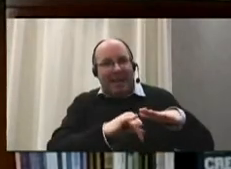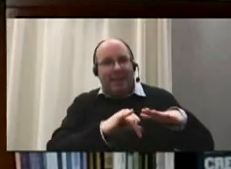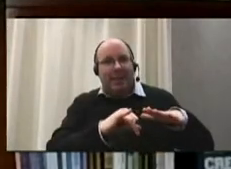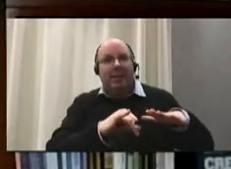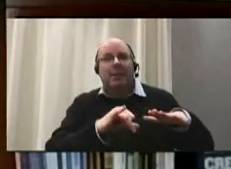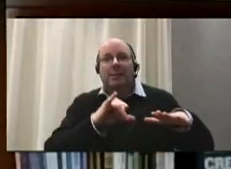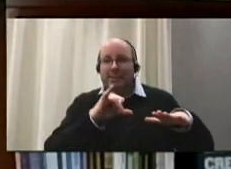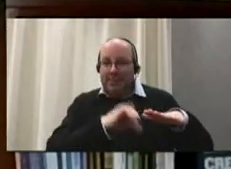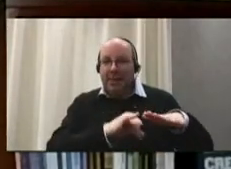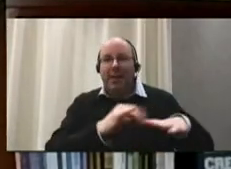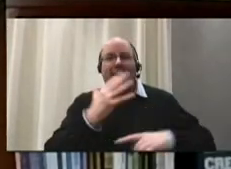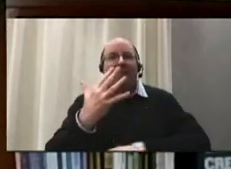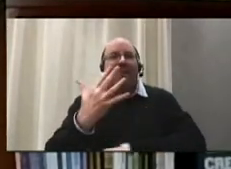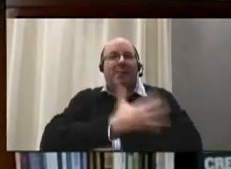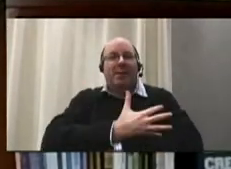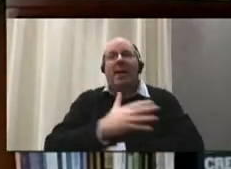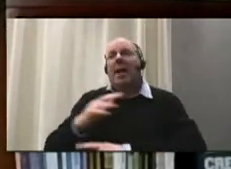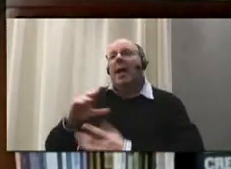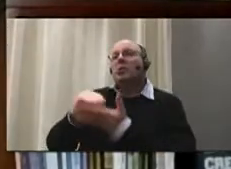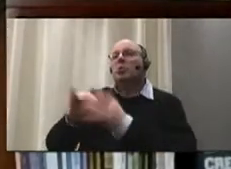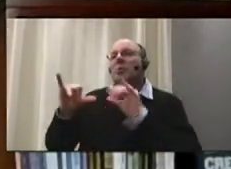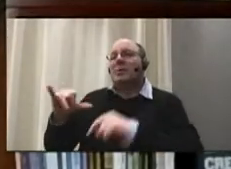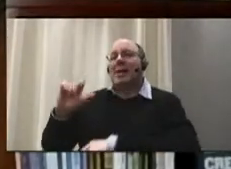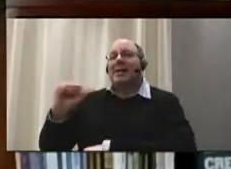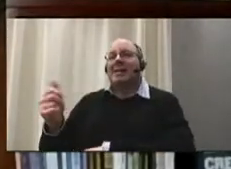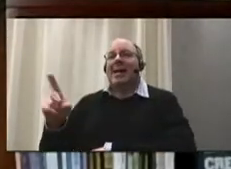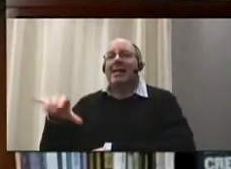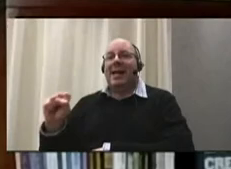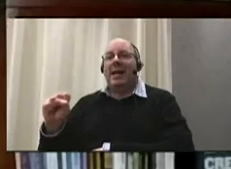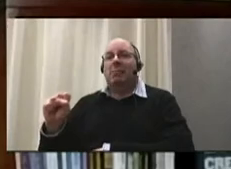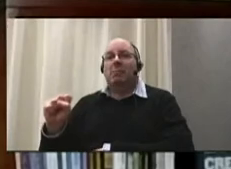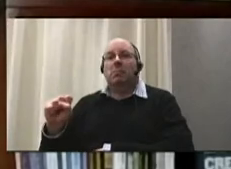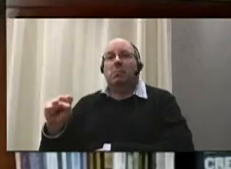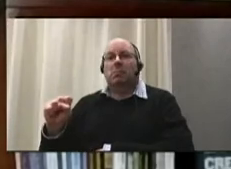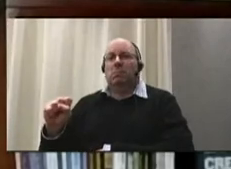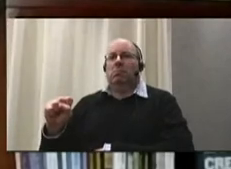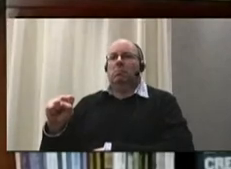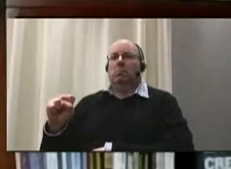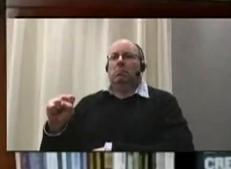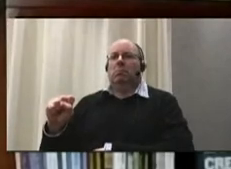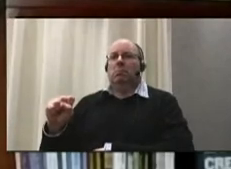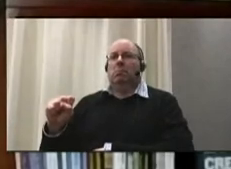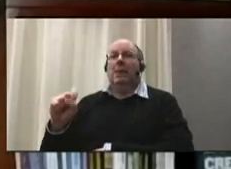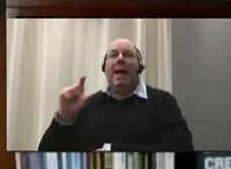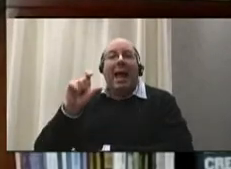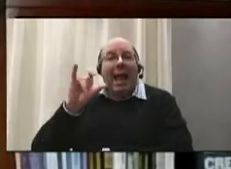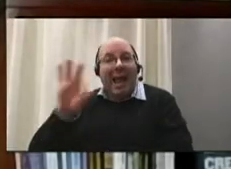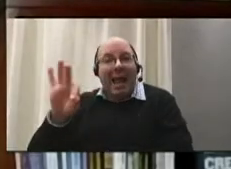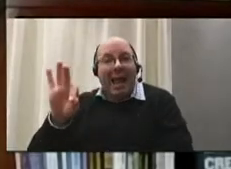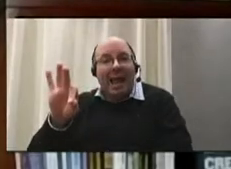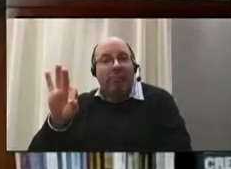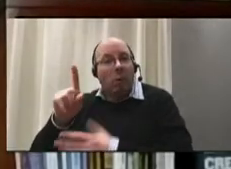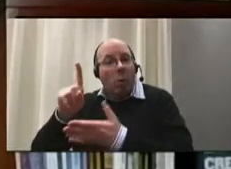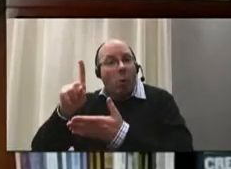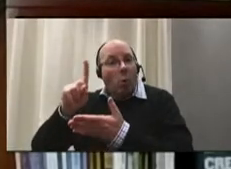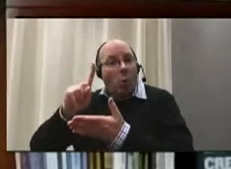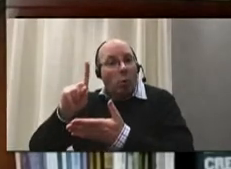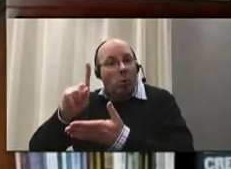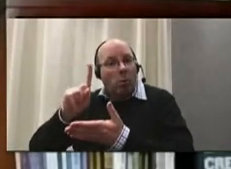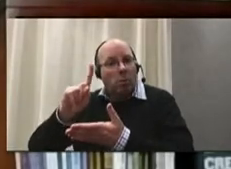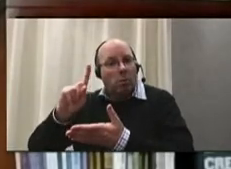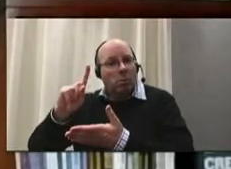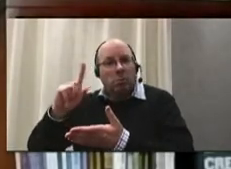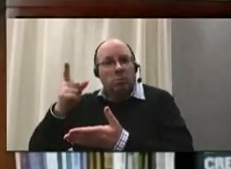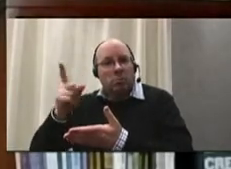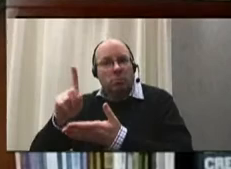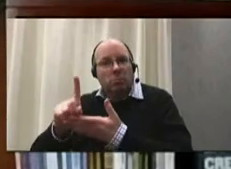at 10. If we then came the next week and changed for families 1 week after that, 160,000 families saying that we were